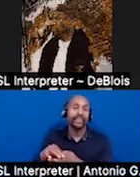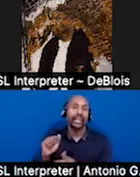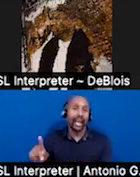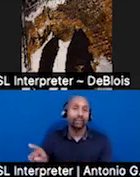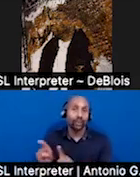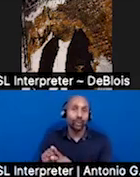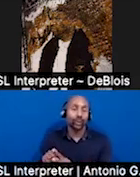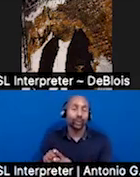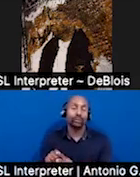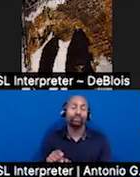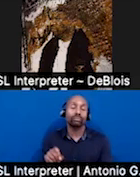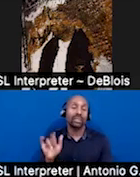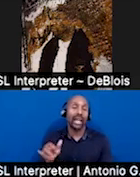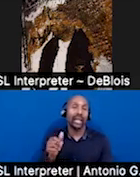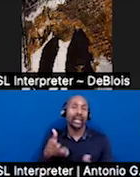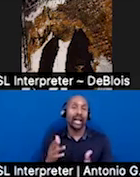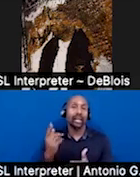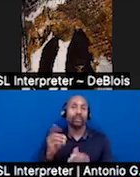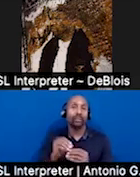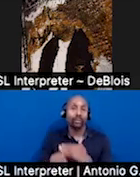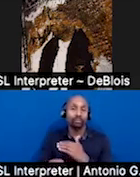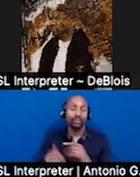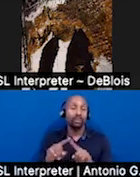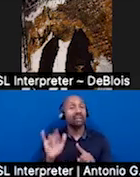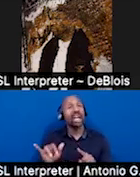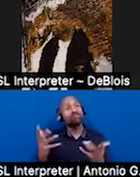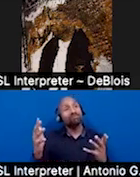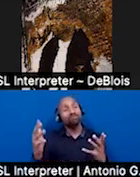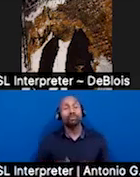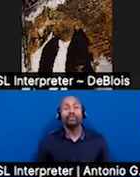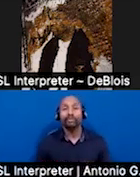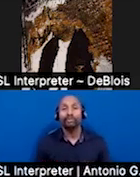Other than that, that's pretty much it.